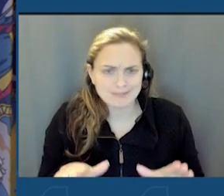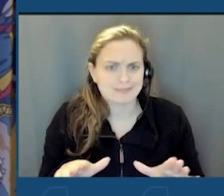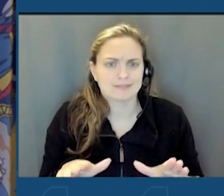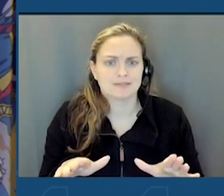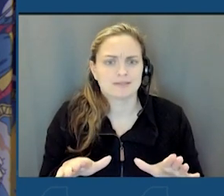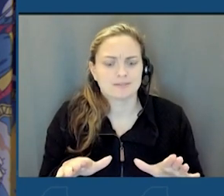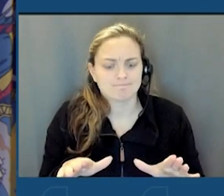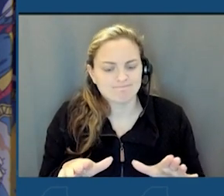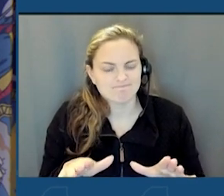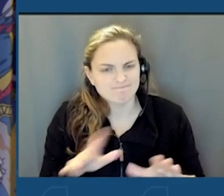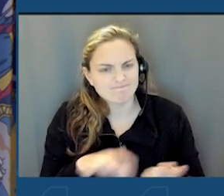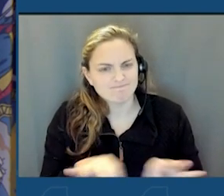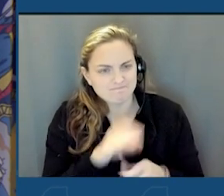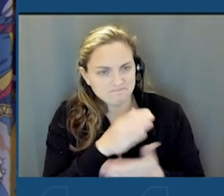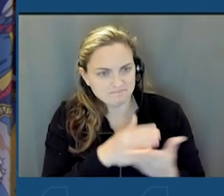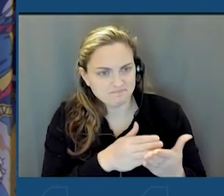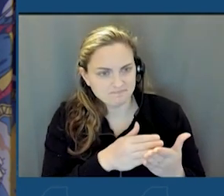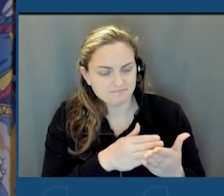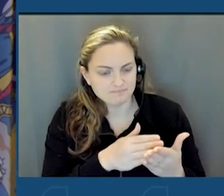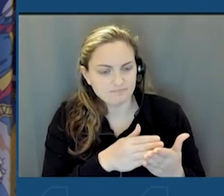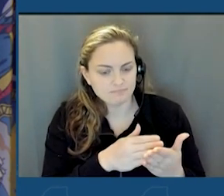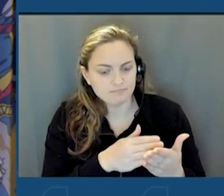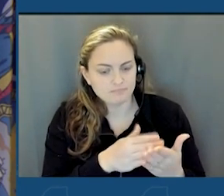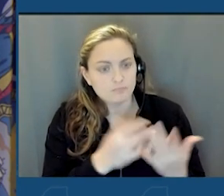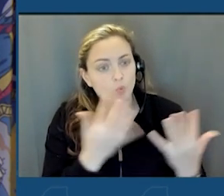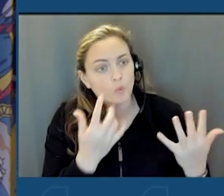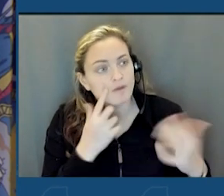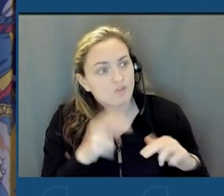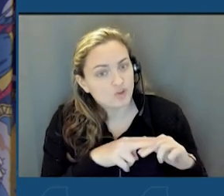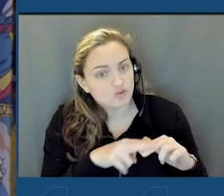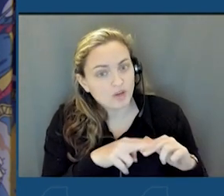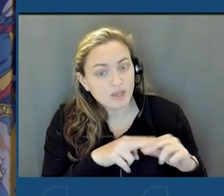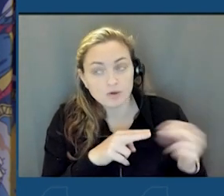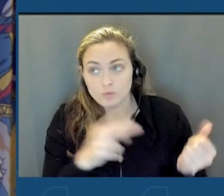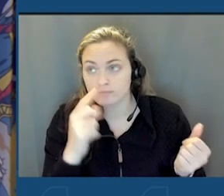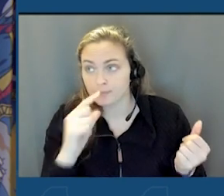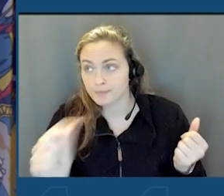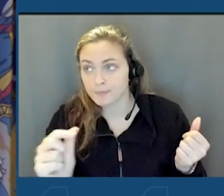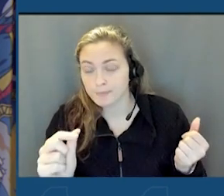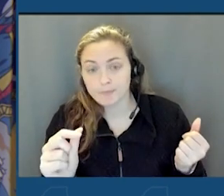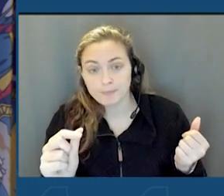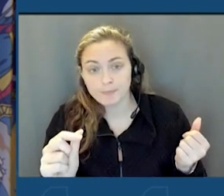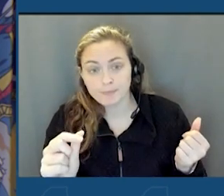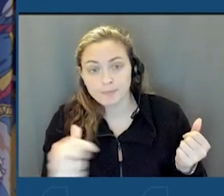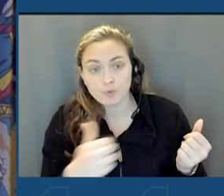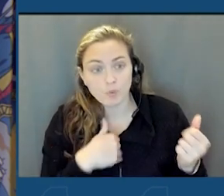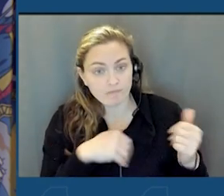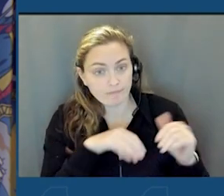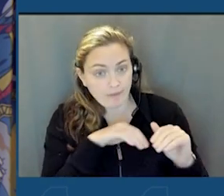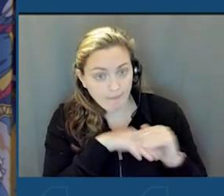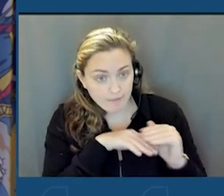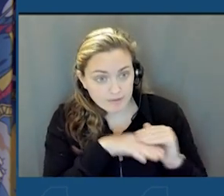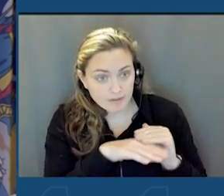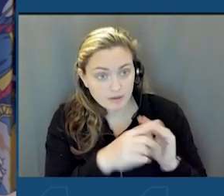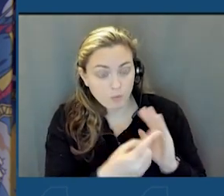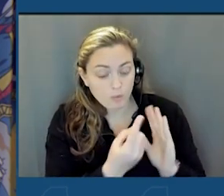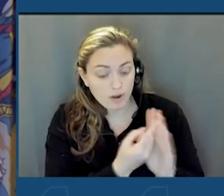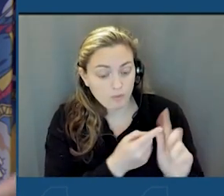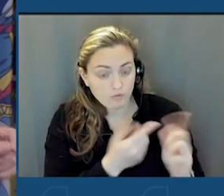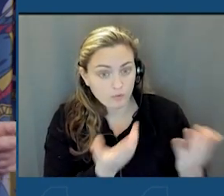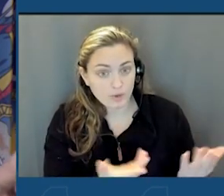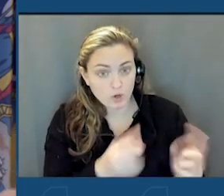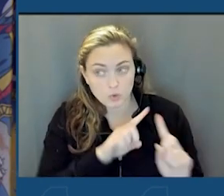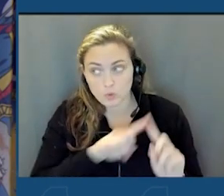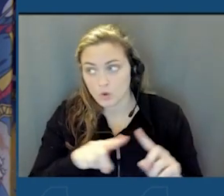asset as we waited for the train to go by. The fact that you have access 1 hour from here to Grand